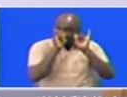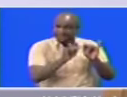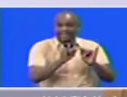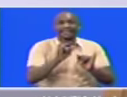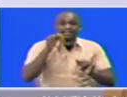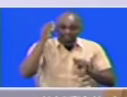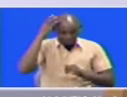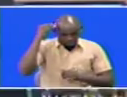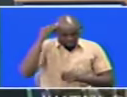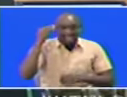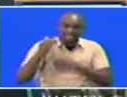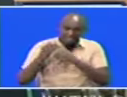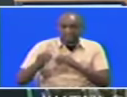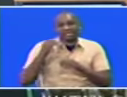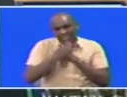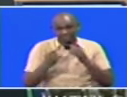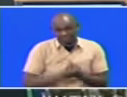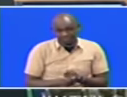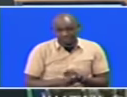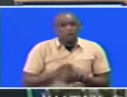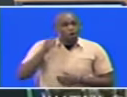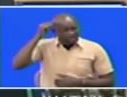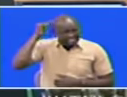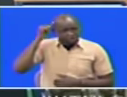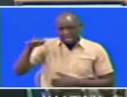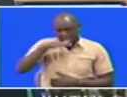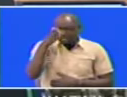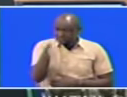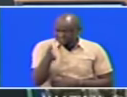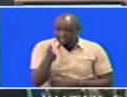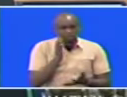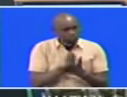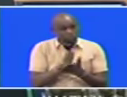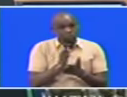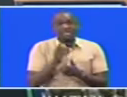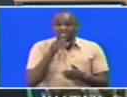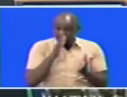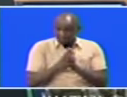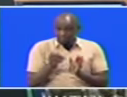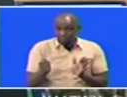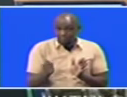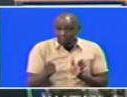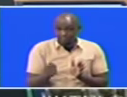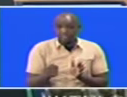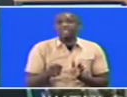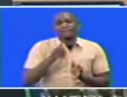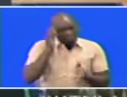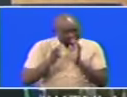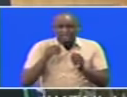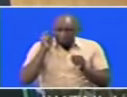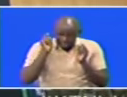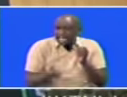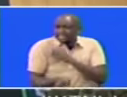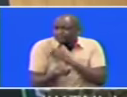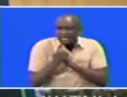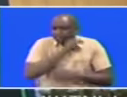nchi zetu jirani. The original sin was us going into Somalia without A, properly explaining what the